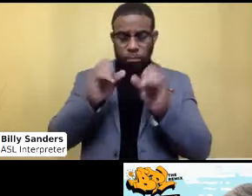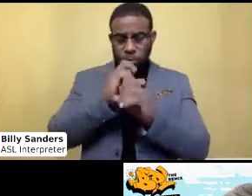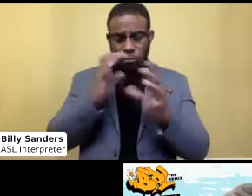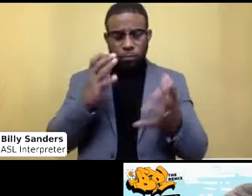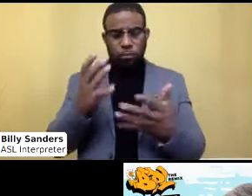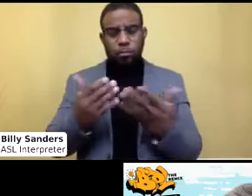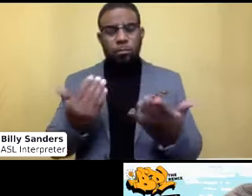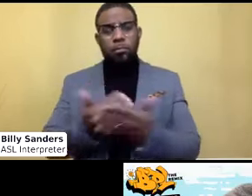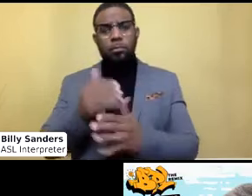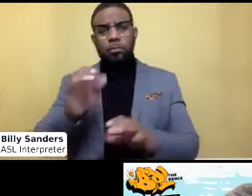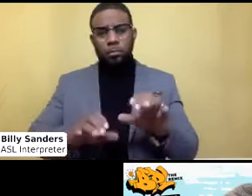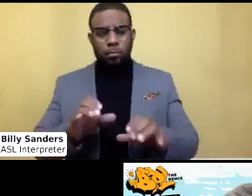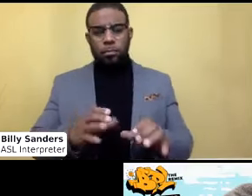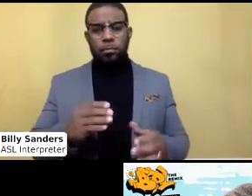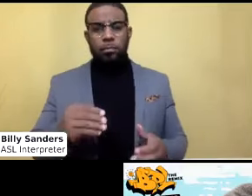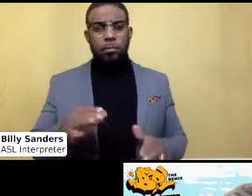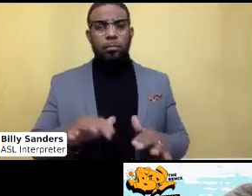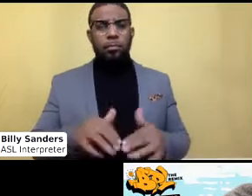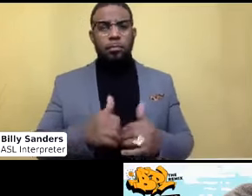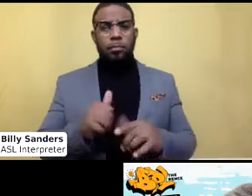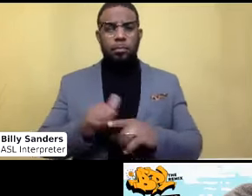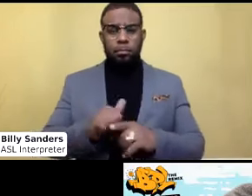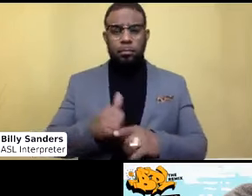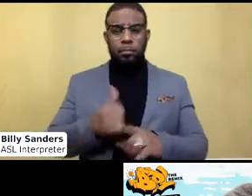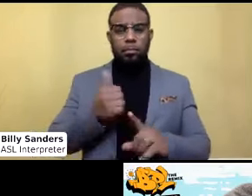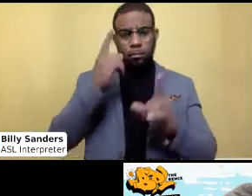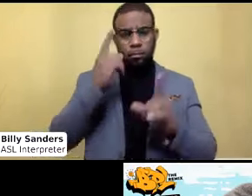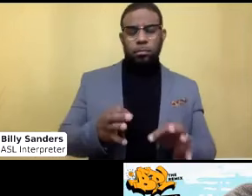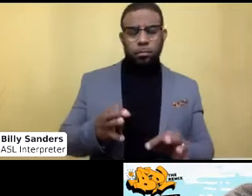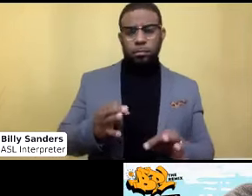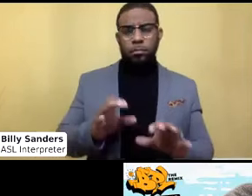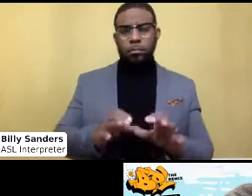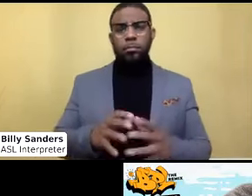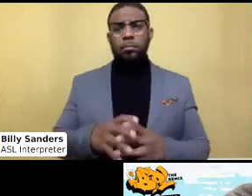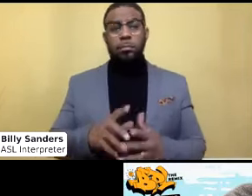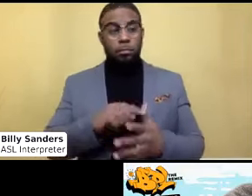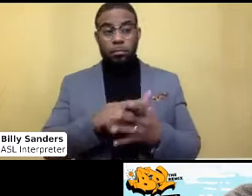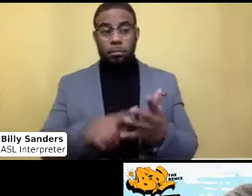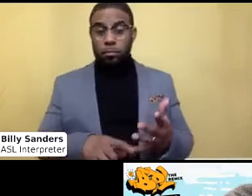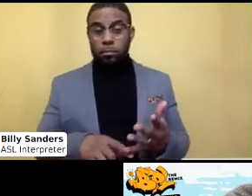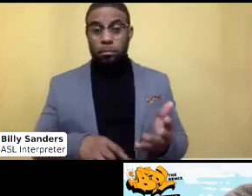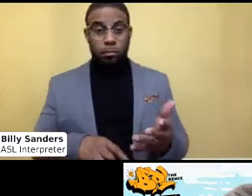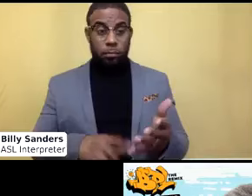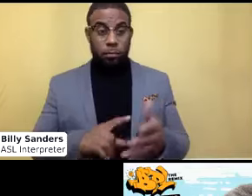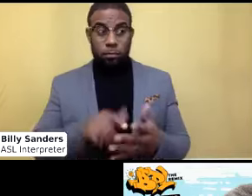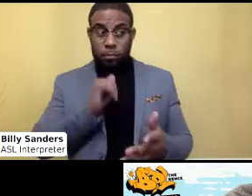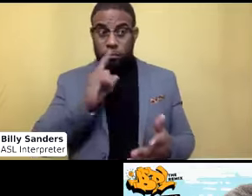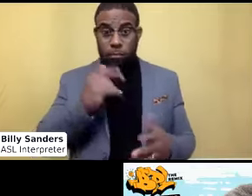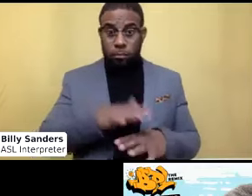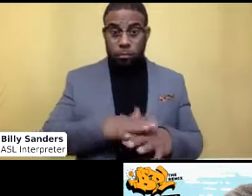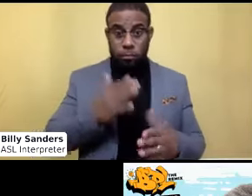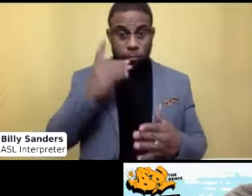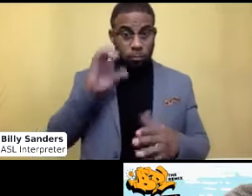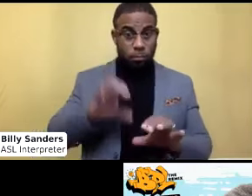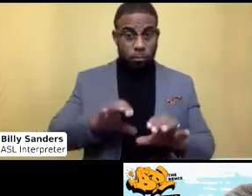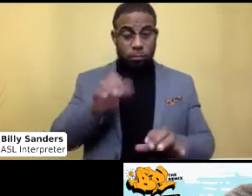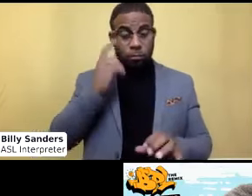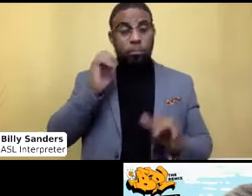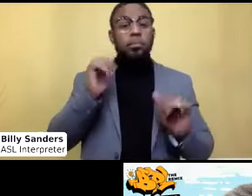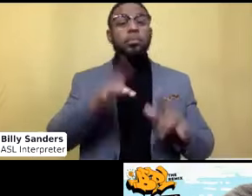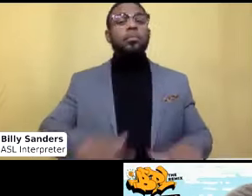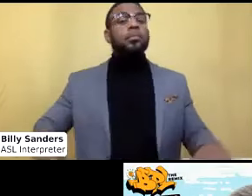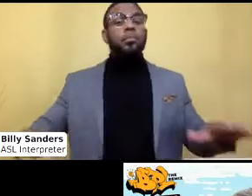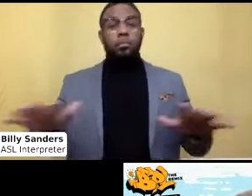a new Congo, and how to exercise self-determination in the Congo. These and these are not just things for the Congo, they're for all